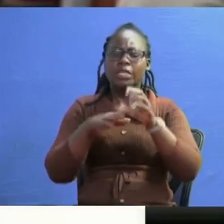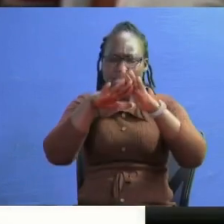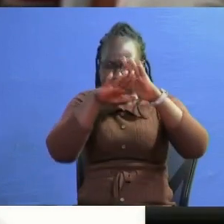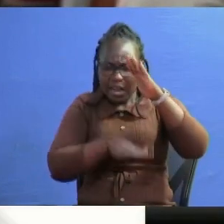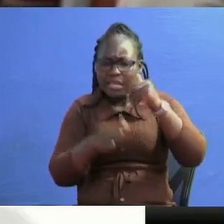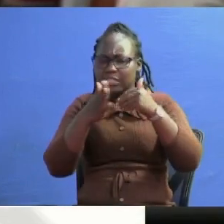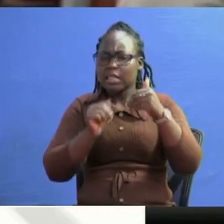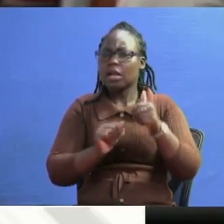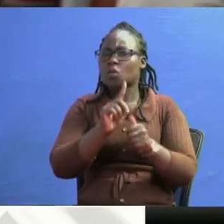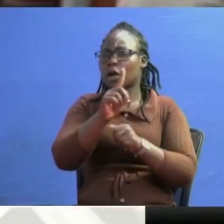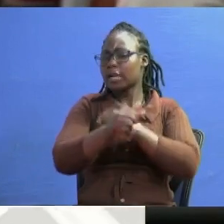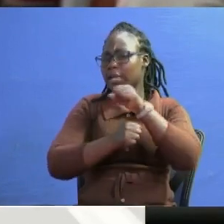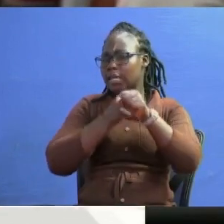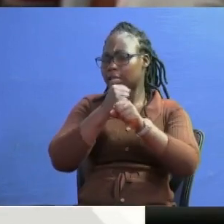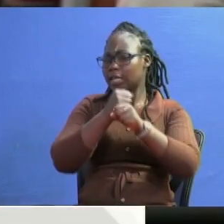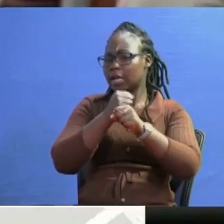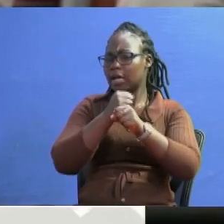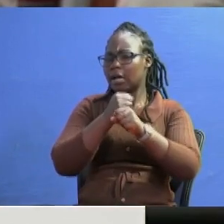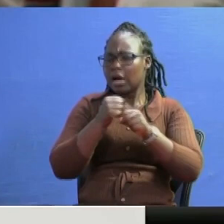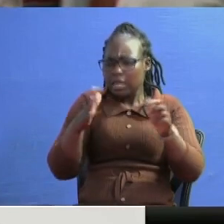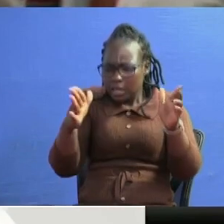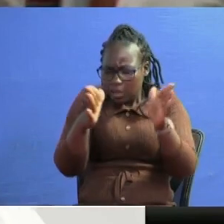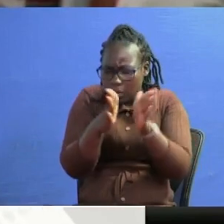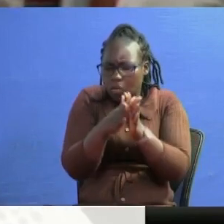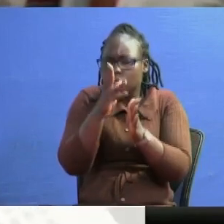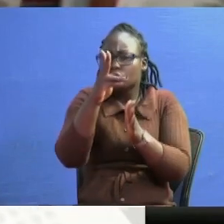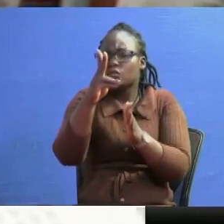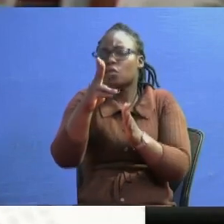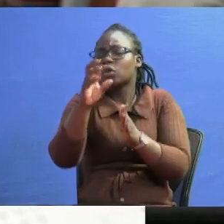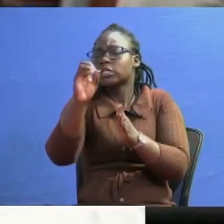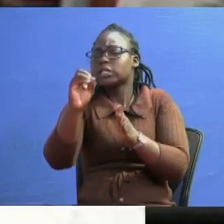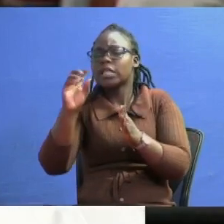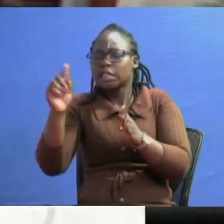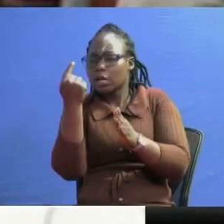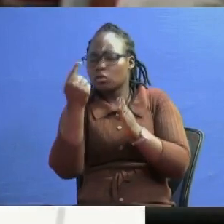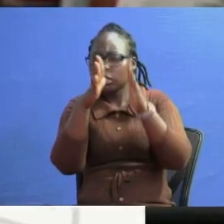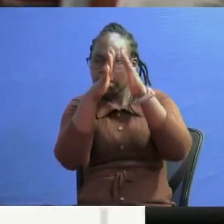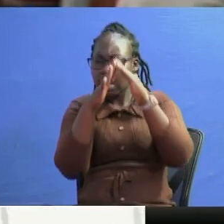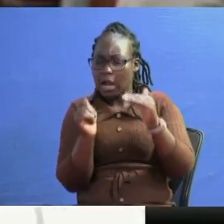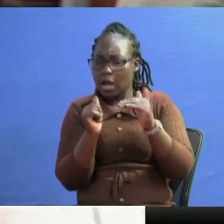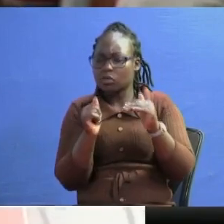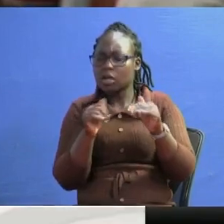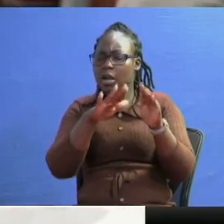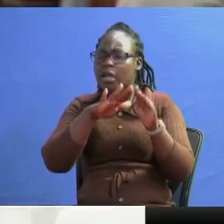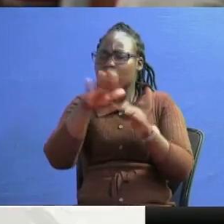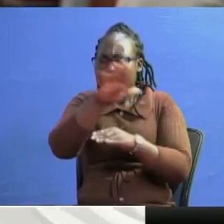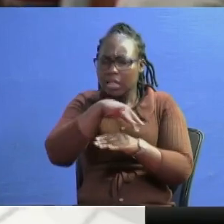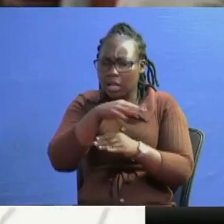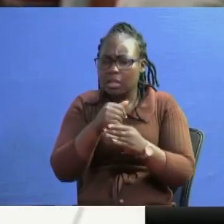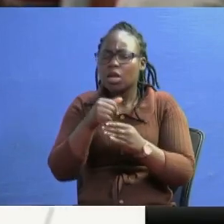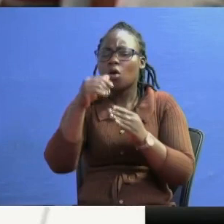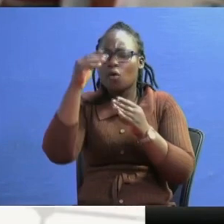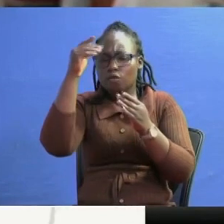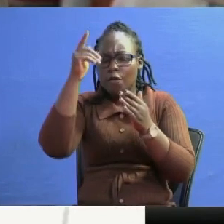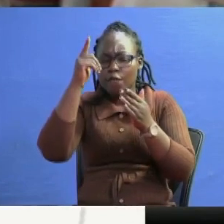year is doing close to 40,000 houses and is on the verge of accomplishing the